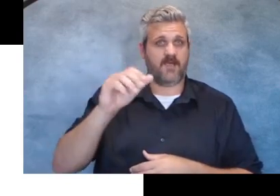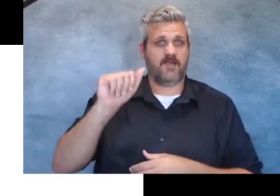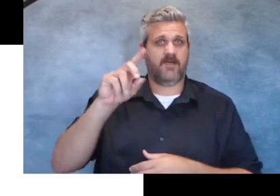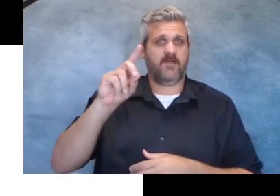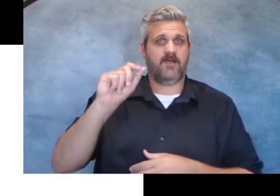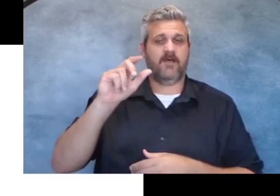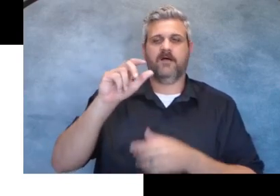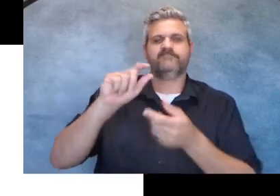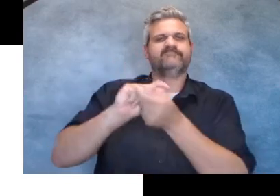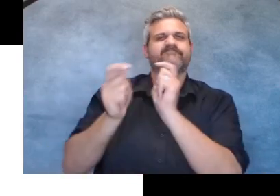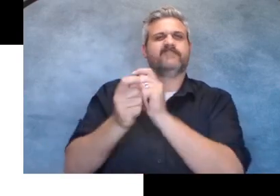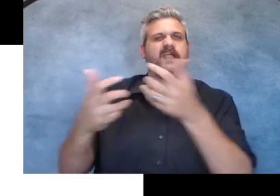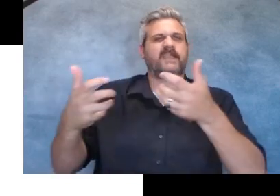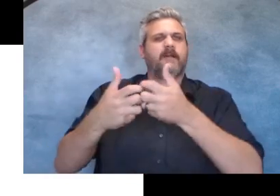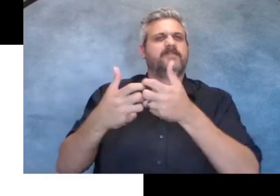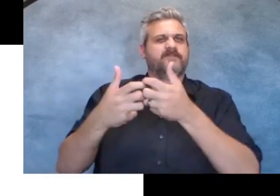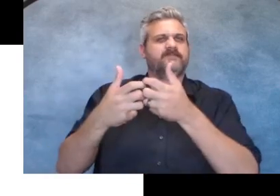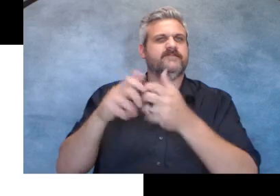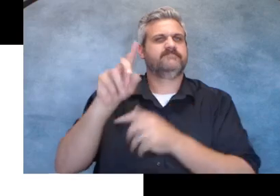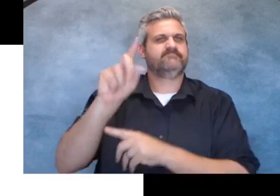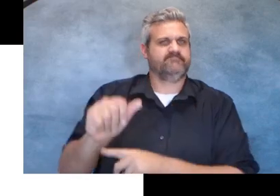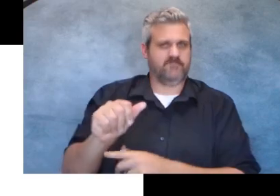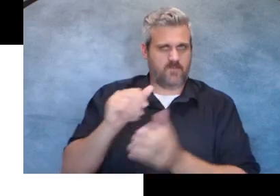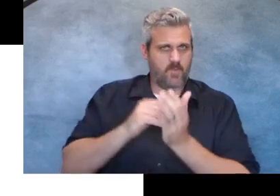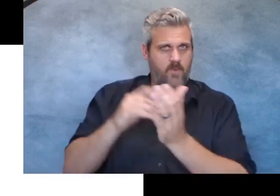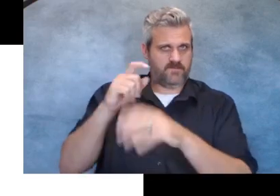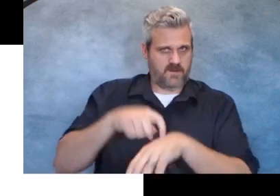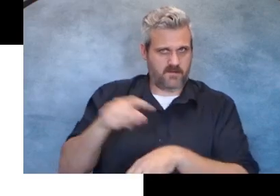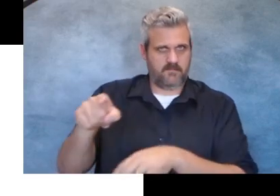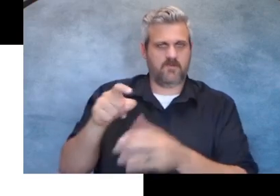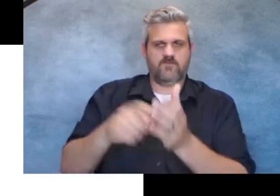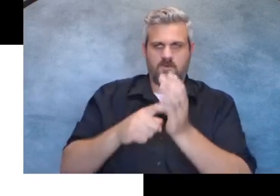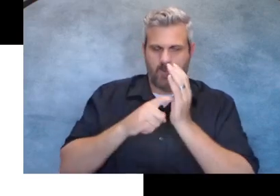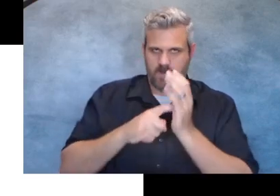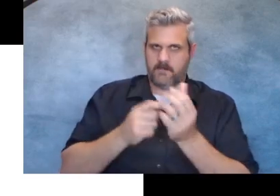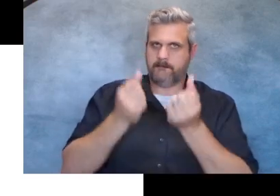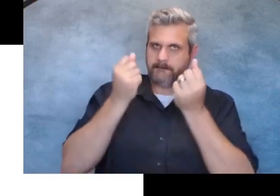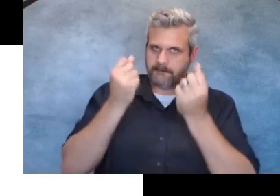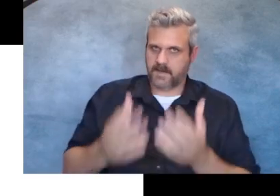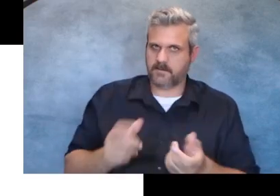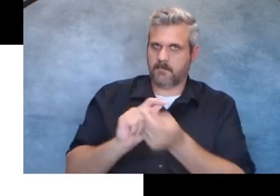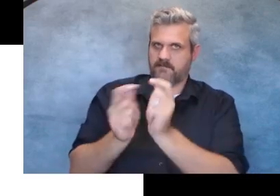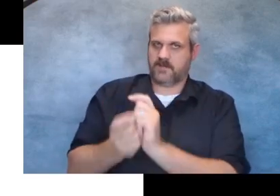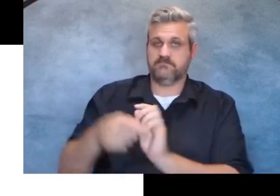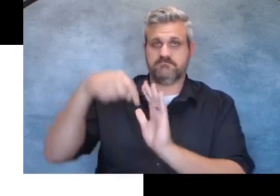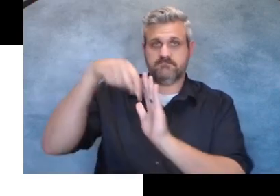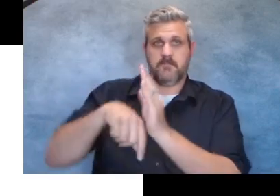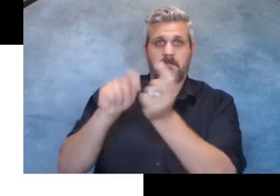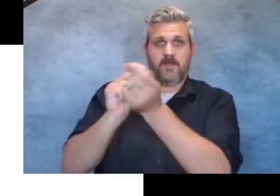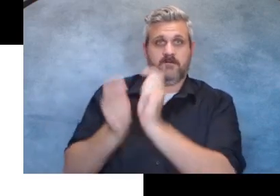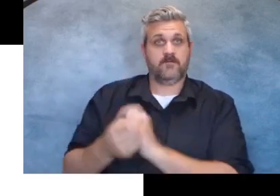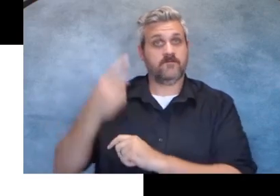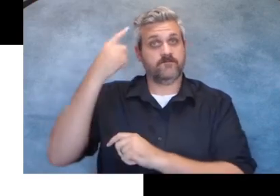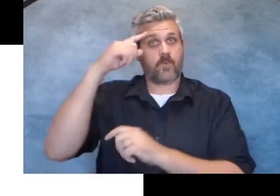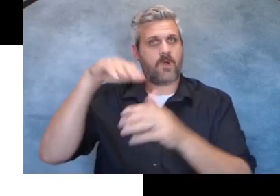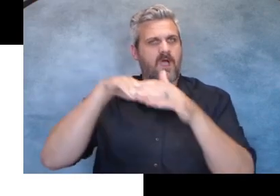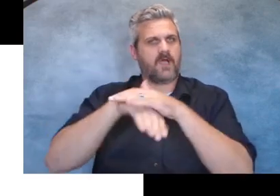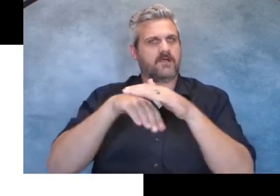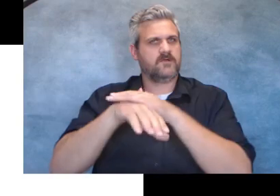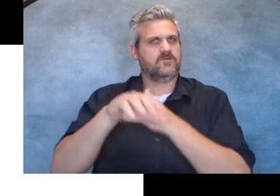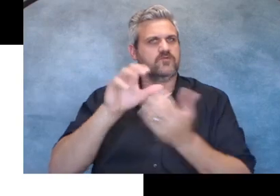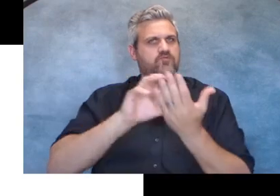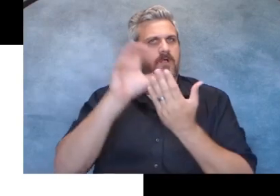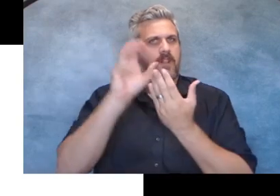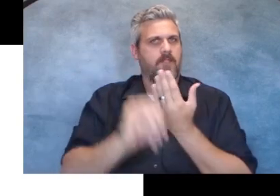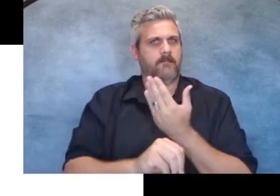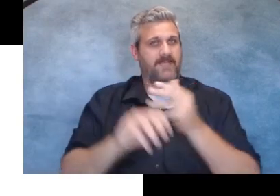disability. Often, these students will require multiple intensive modifications in order to have access to the curriculum